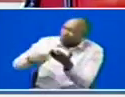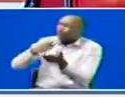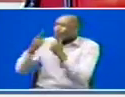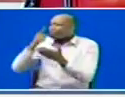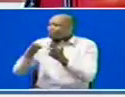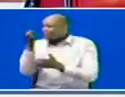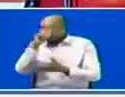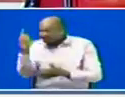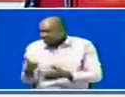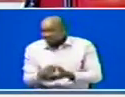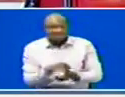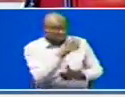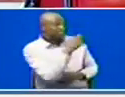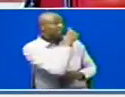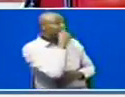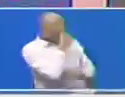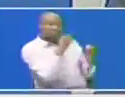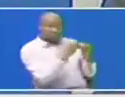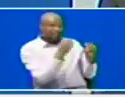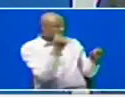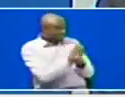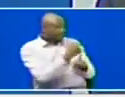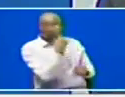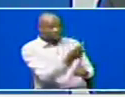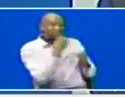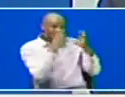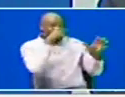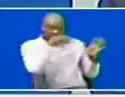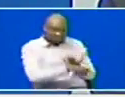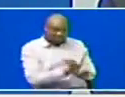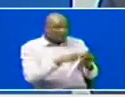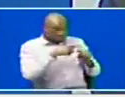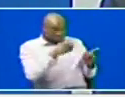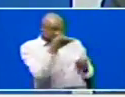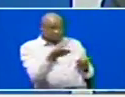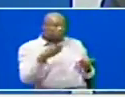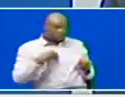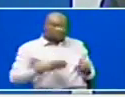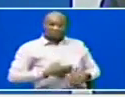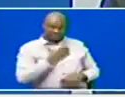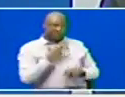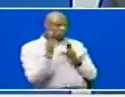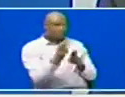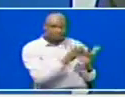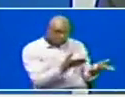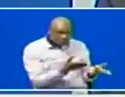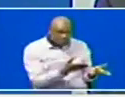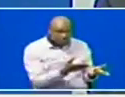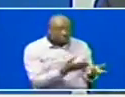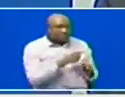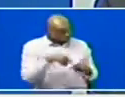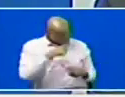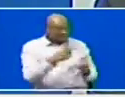you had? It was a private meeting, so I can't obviously give you the details, right. But it was a courtesy visit, but also